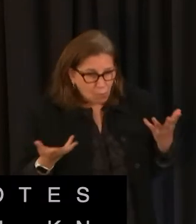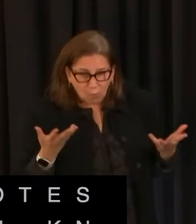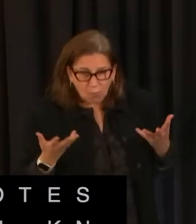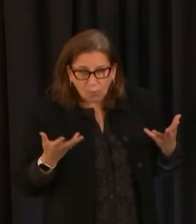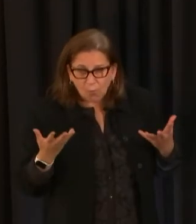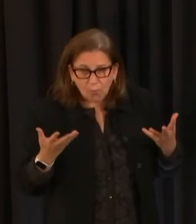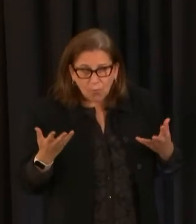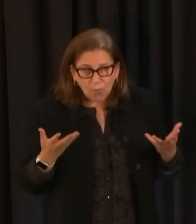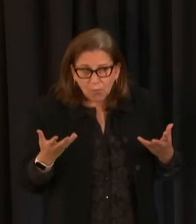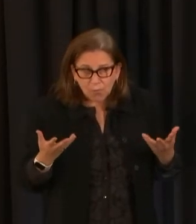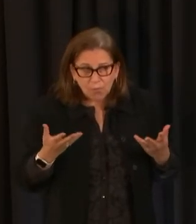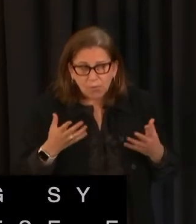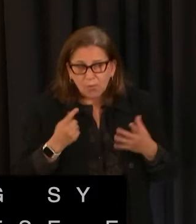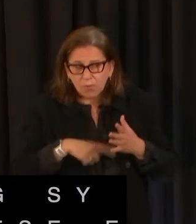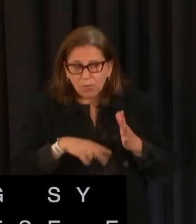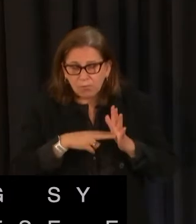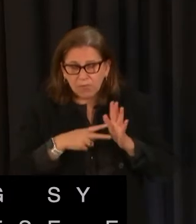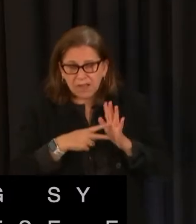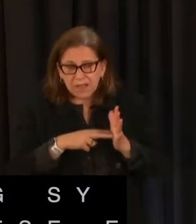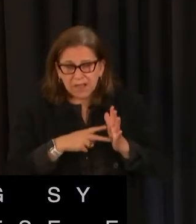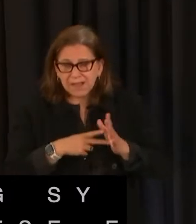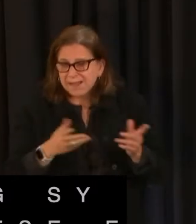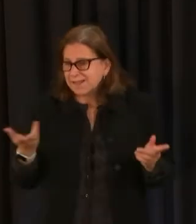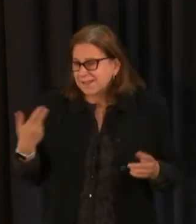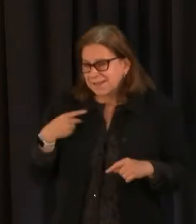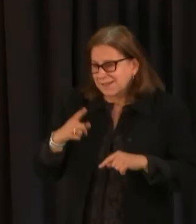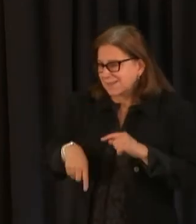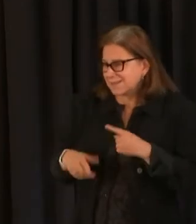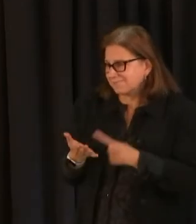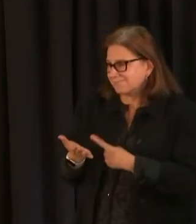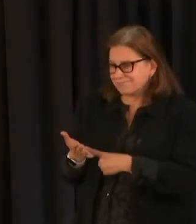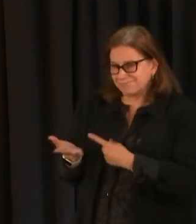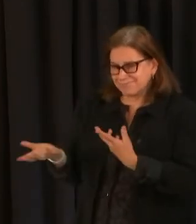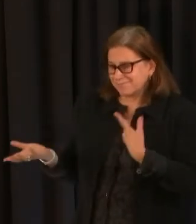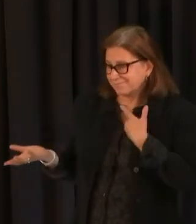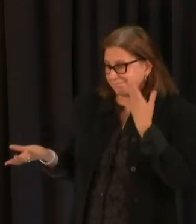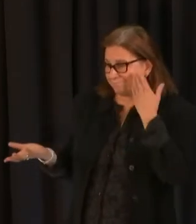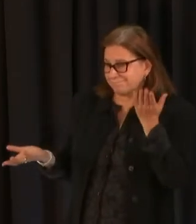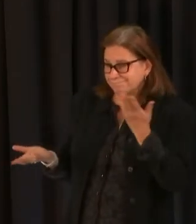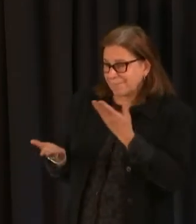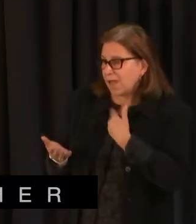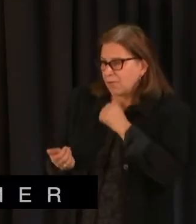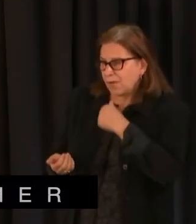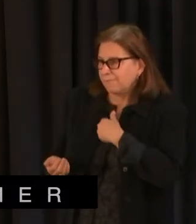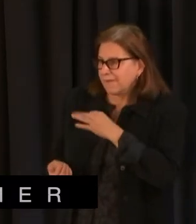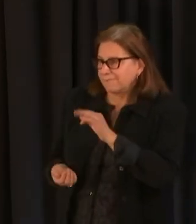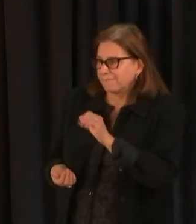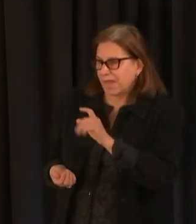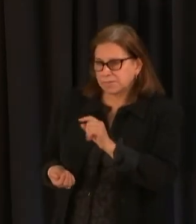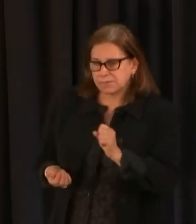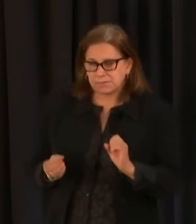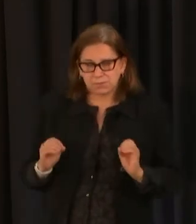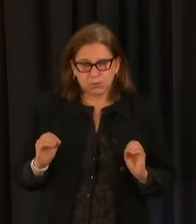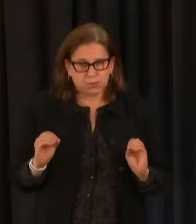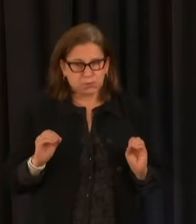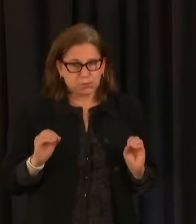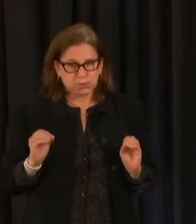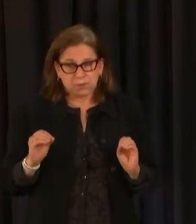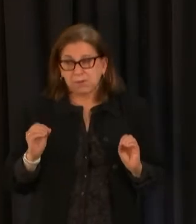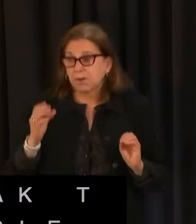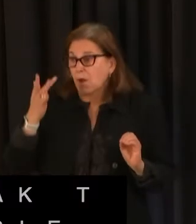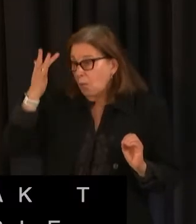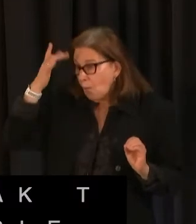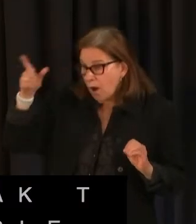had other motivations given? I can't speak to the motivations of the people who were arrested,